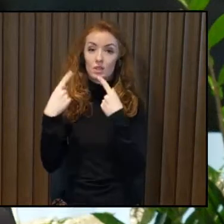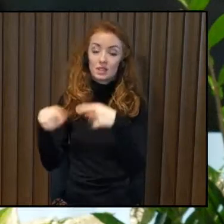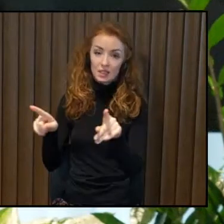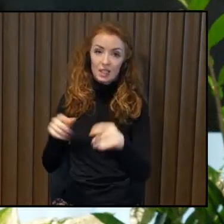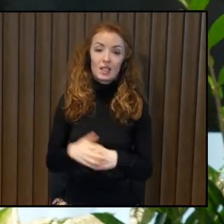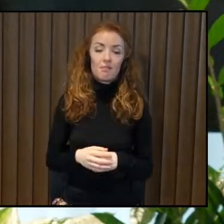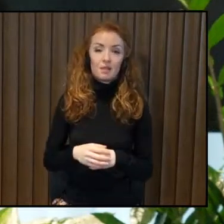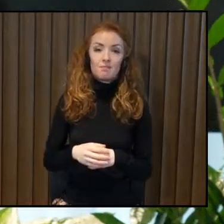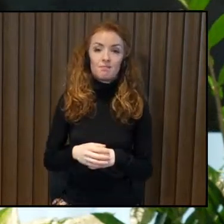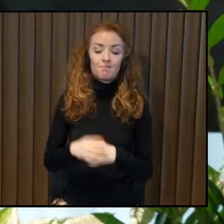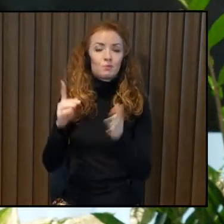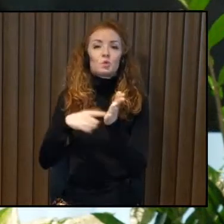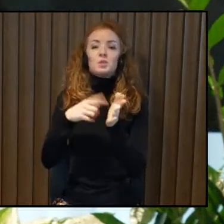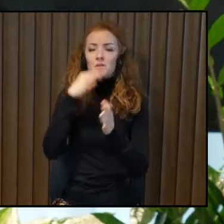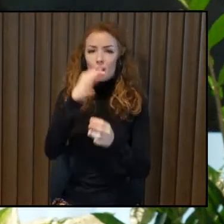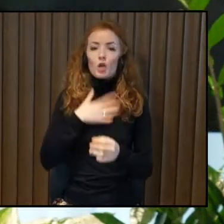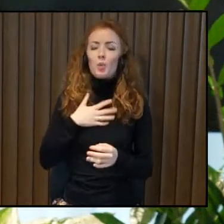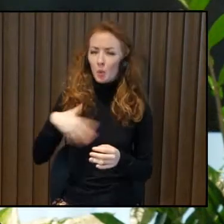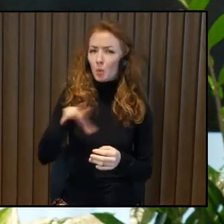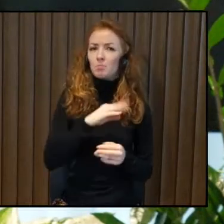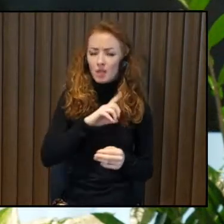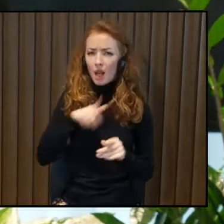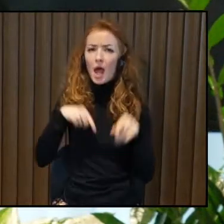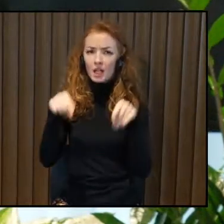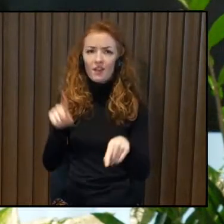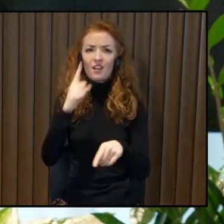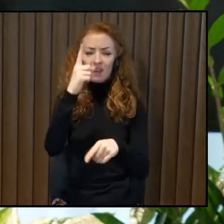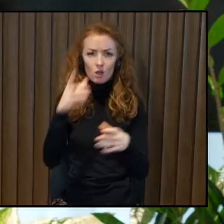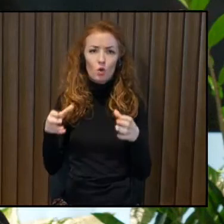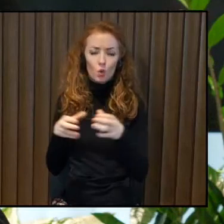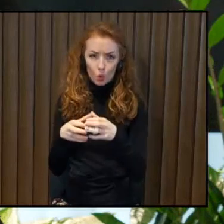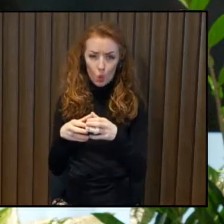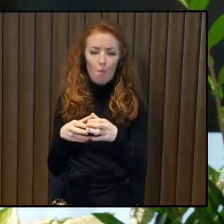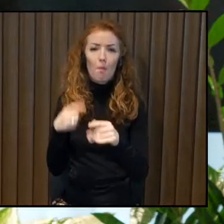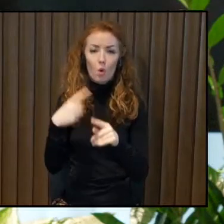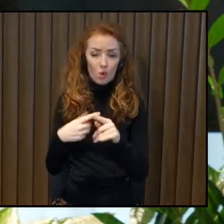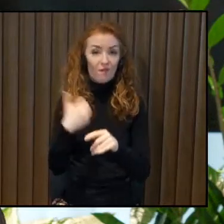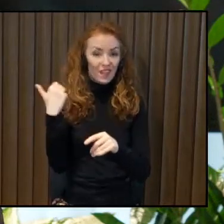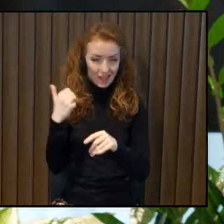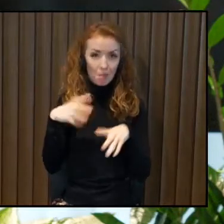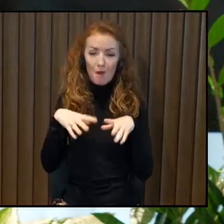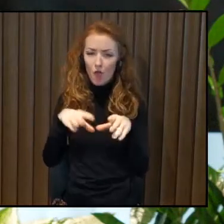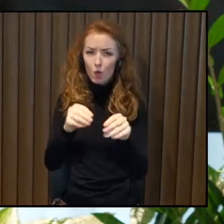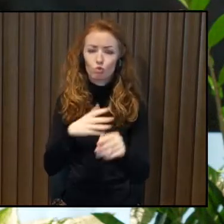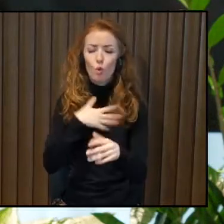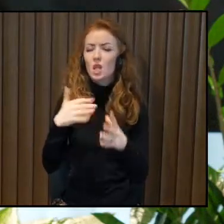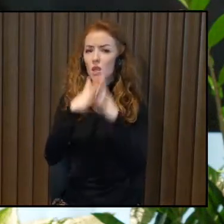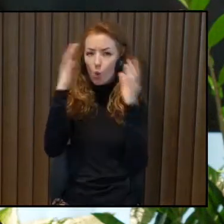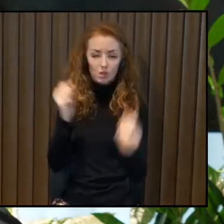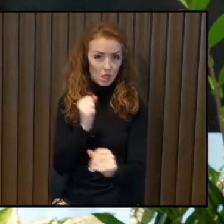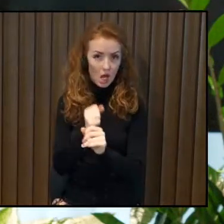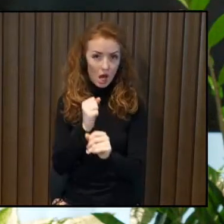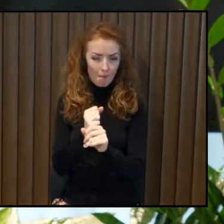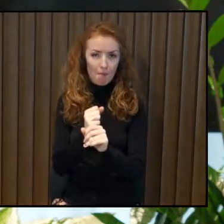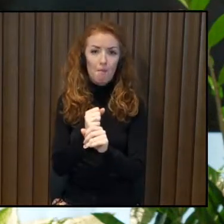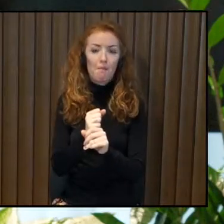active, and they did a lot of these changes, especially in these IT designing structures and thinking, even